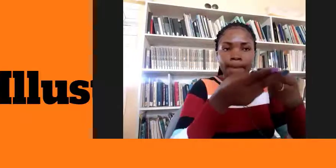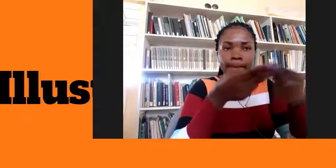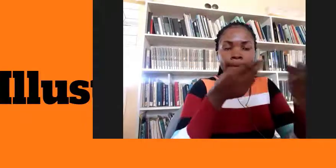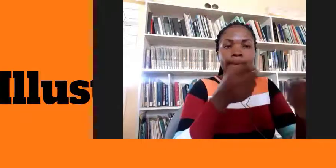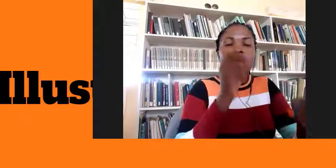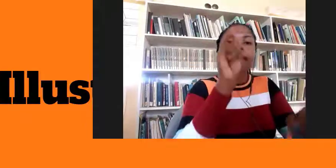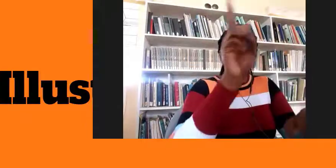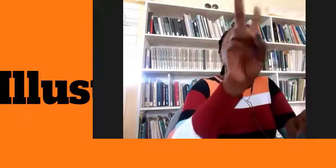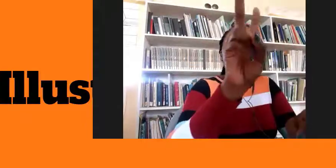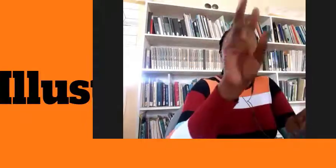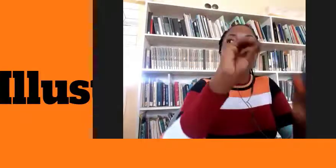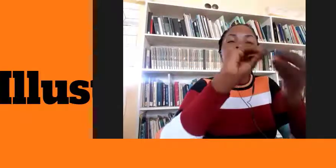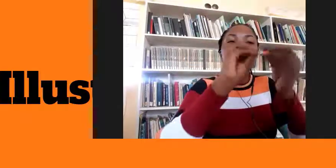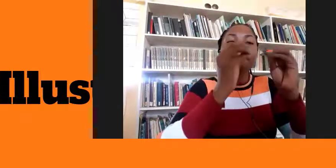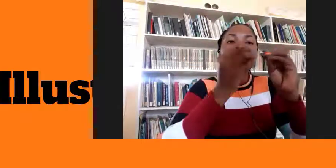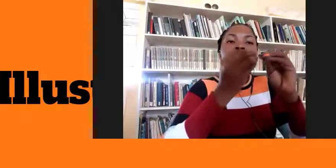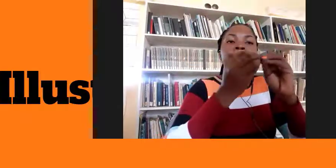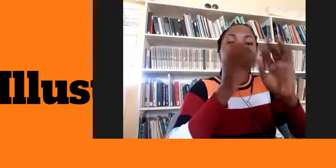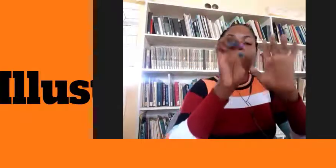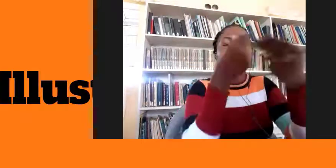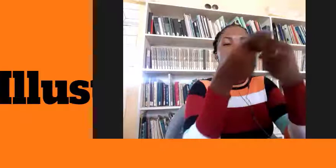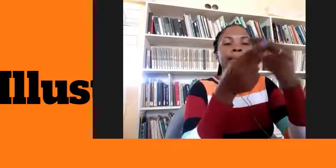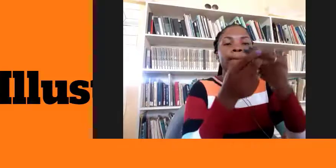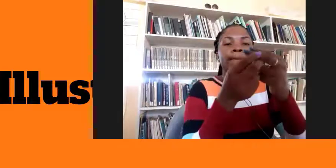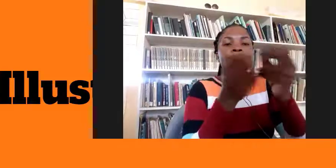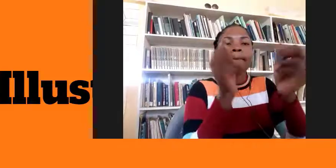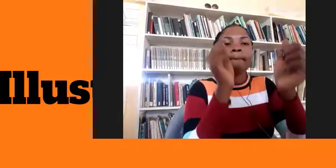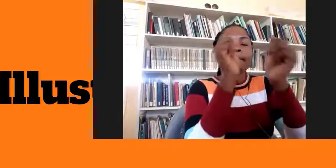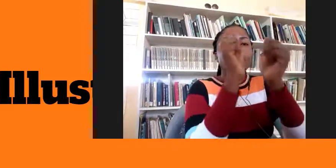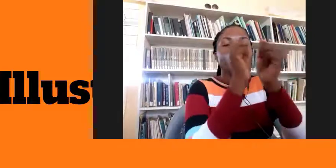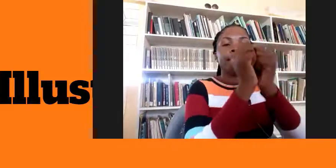22 multiplied by 19.